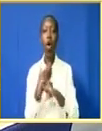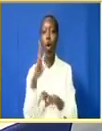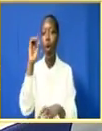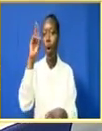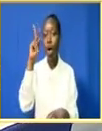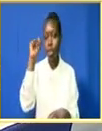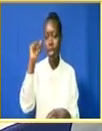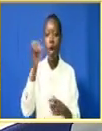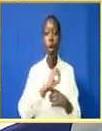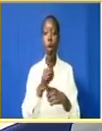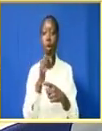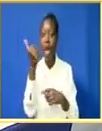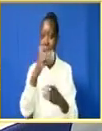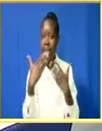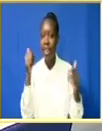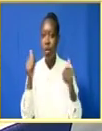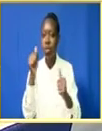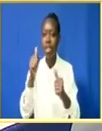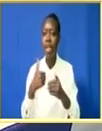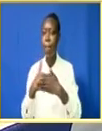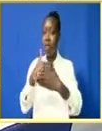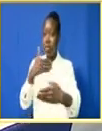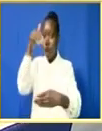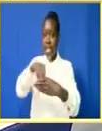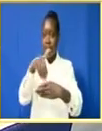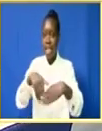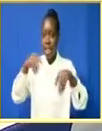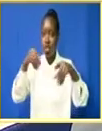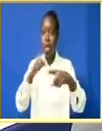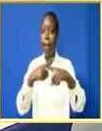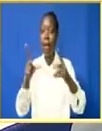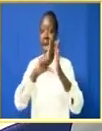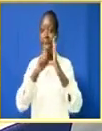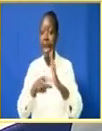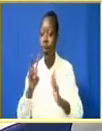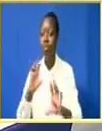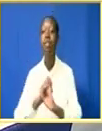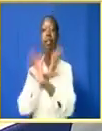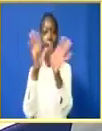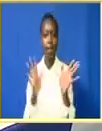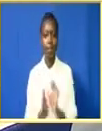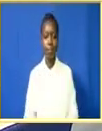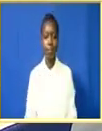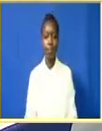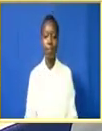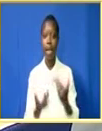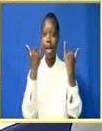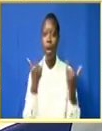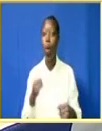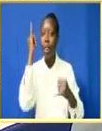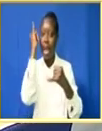has been buried mm-hmm. down there. Mm-hmm. Okay. Okay. Okay. Very good. So from there, mm-hmm. now your last